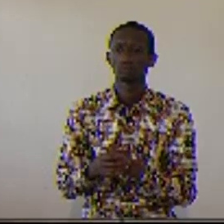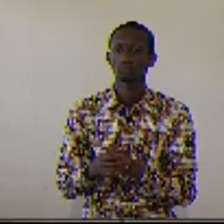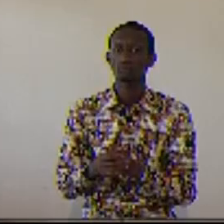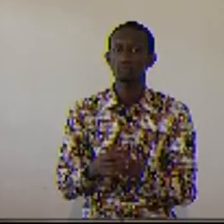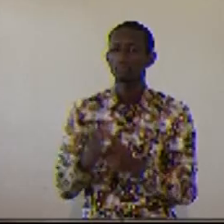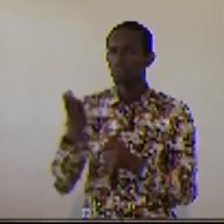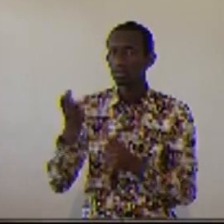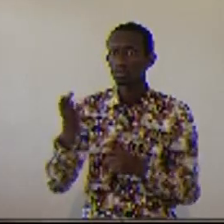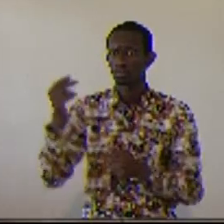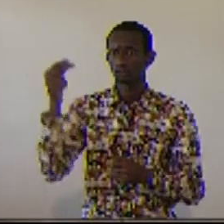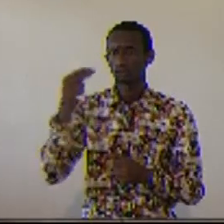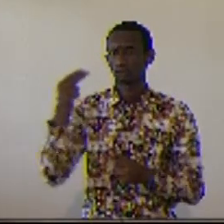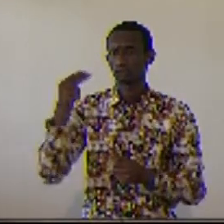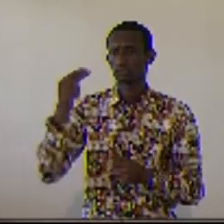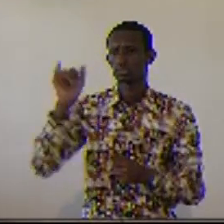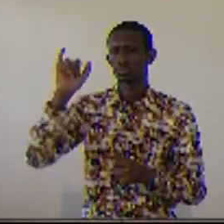this hydrogen here